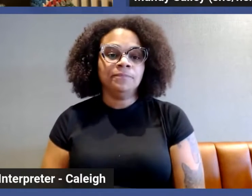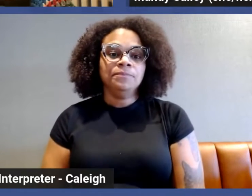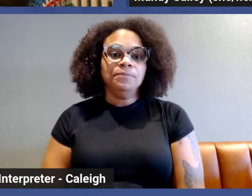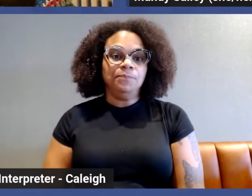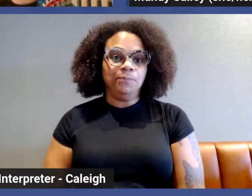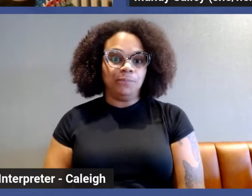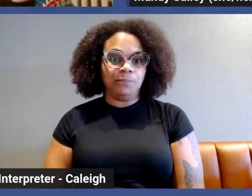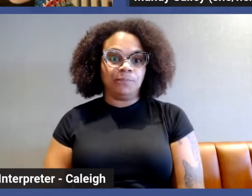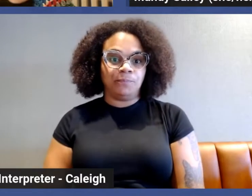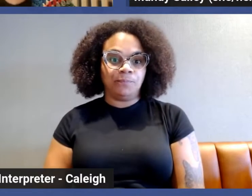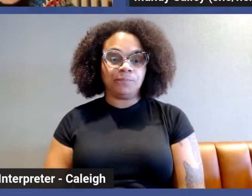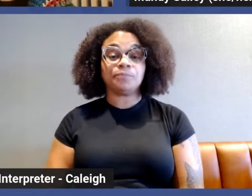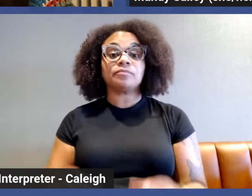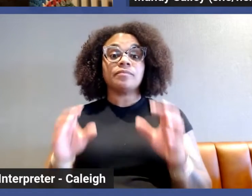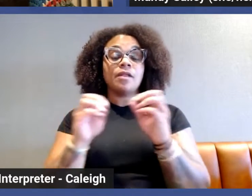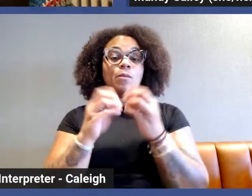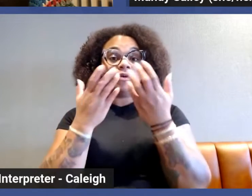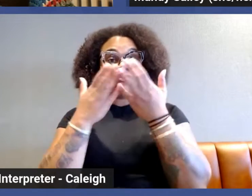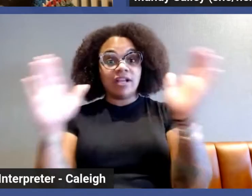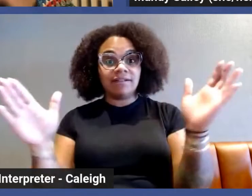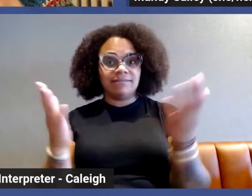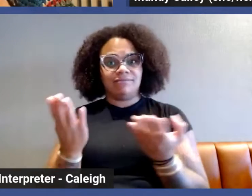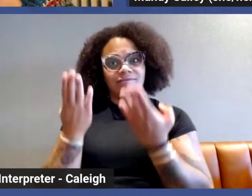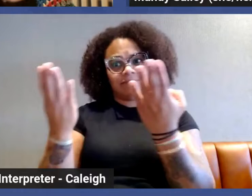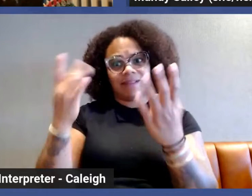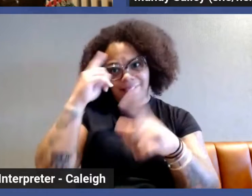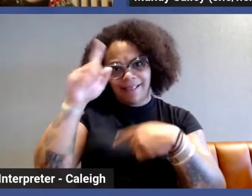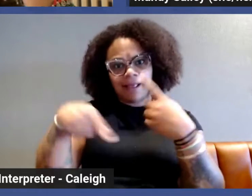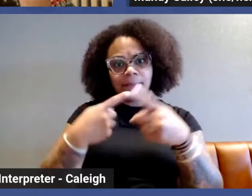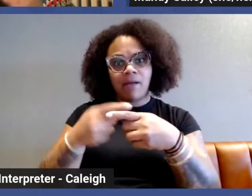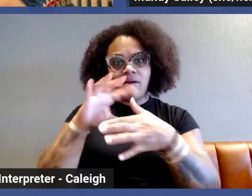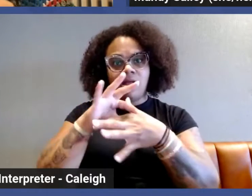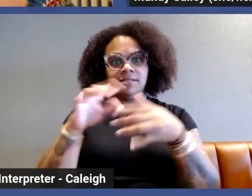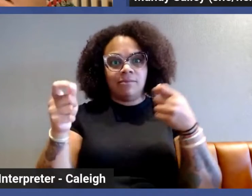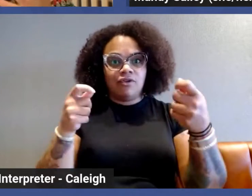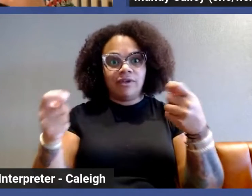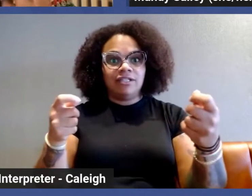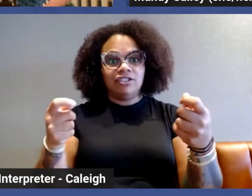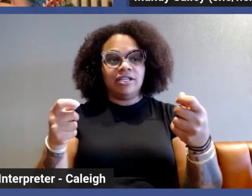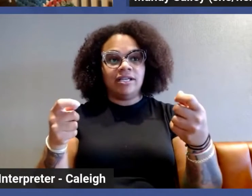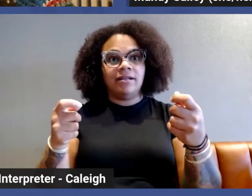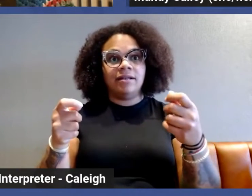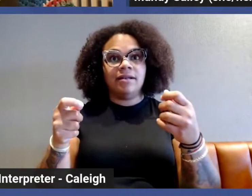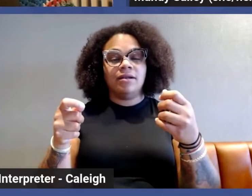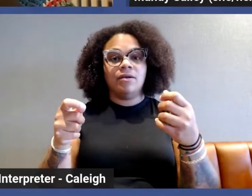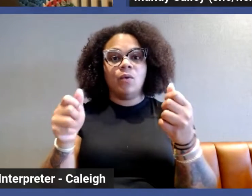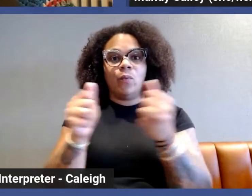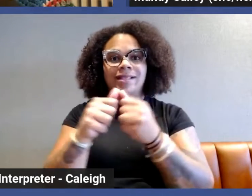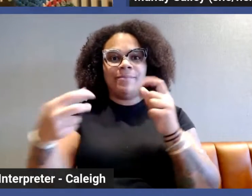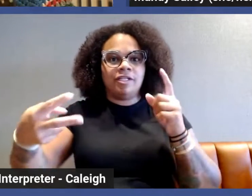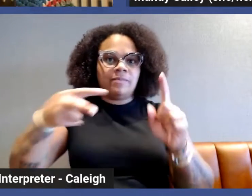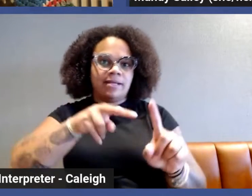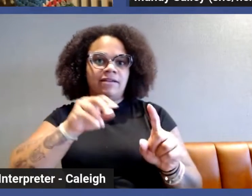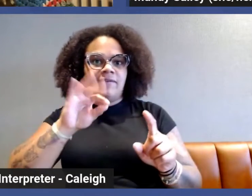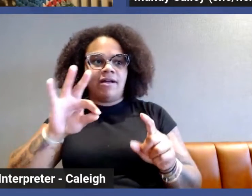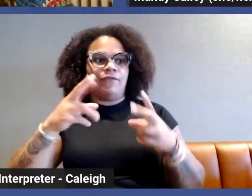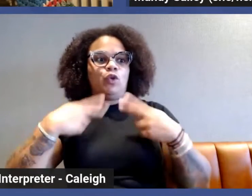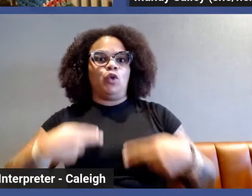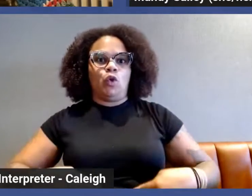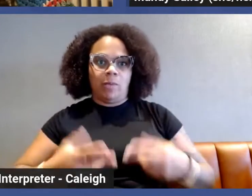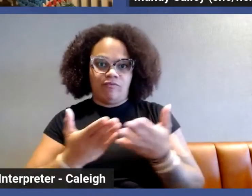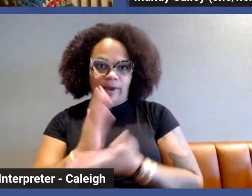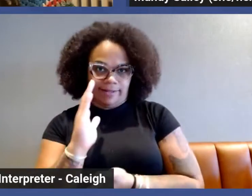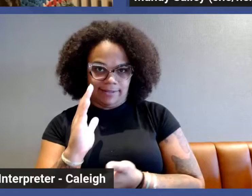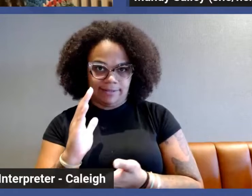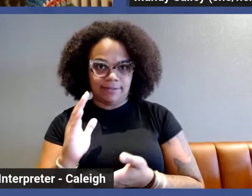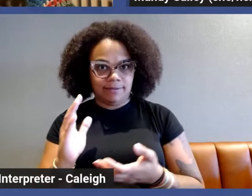thinking about content moderation in a sort of human rights framework, including the right to see and post sexual content.